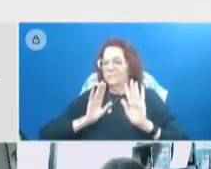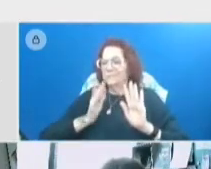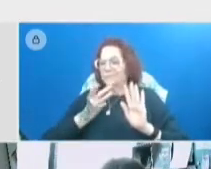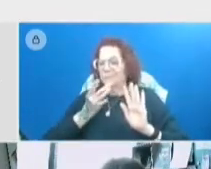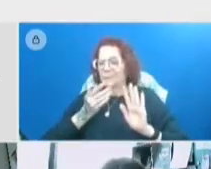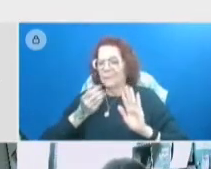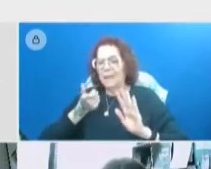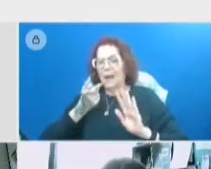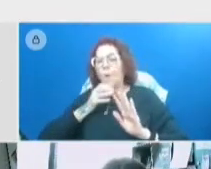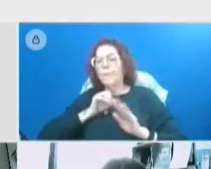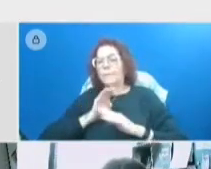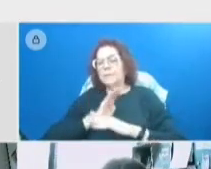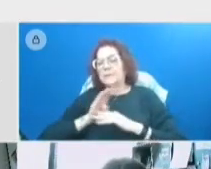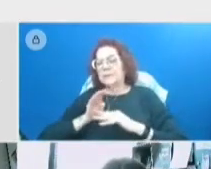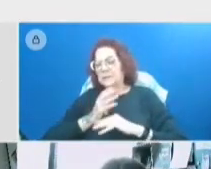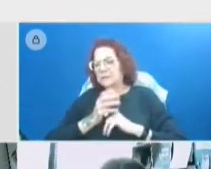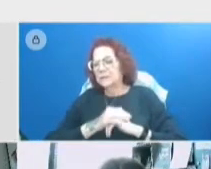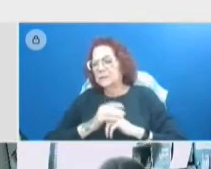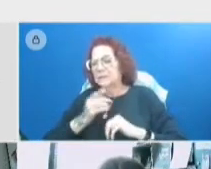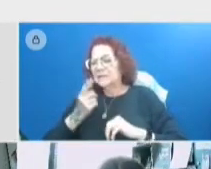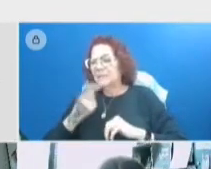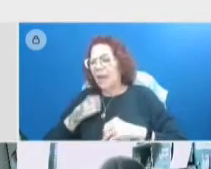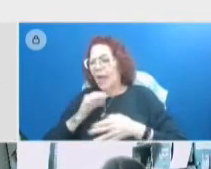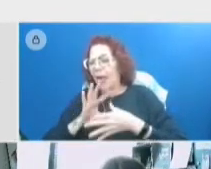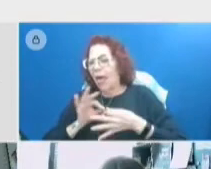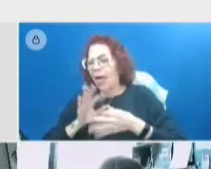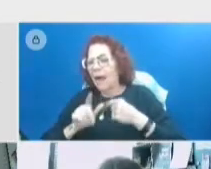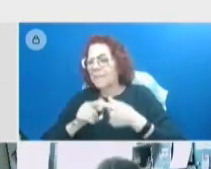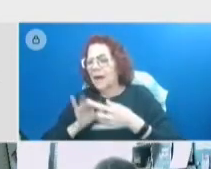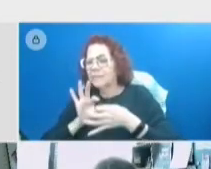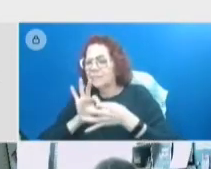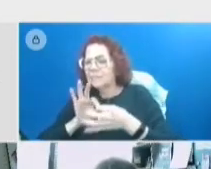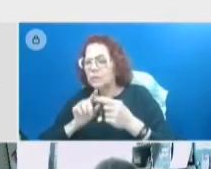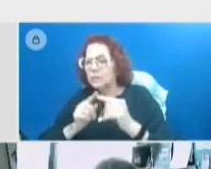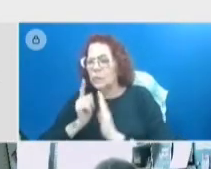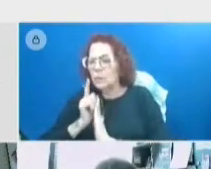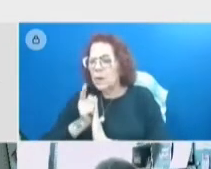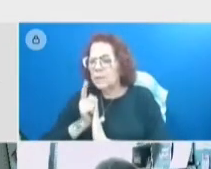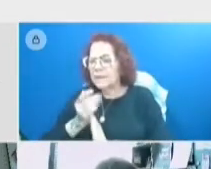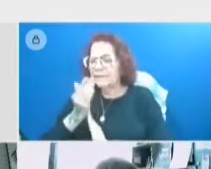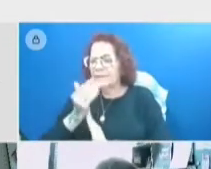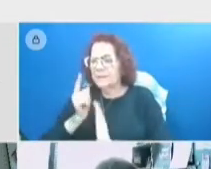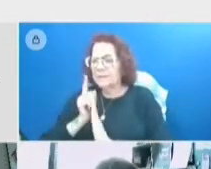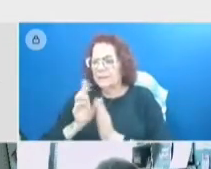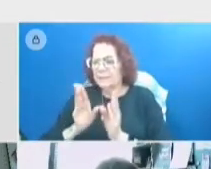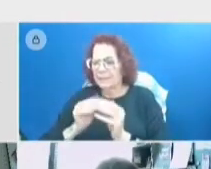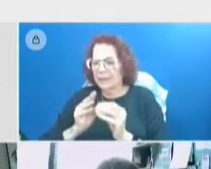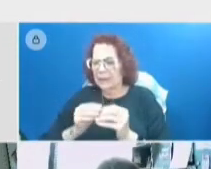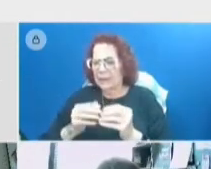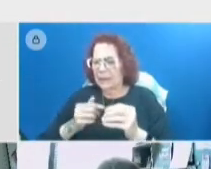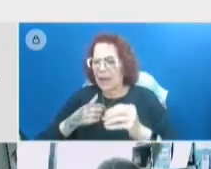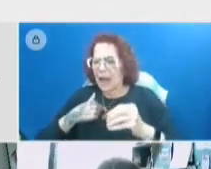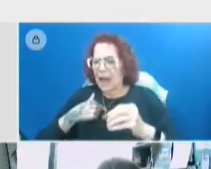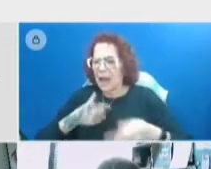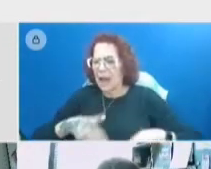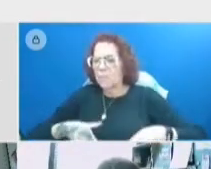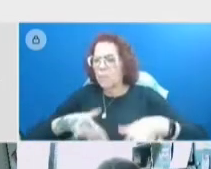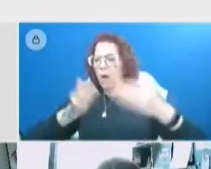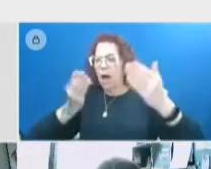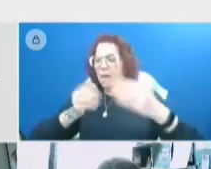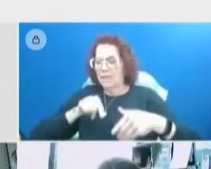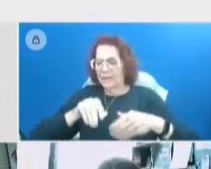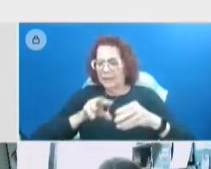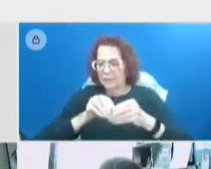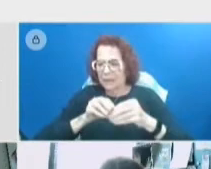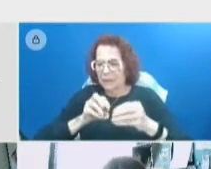the last meeting that I brought up actually early in this meeting. There was a in the discussion